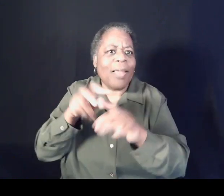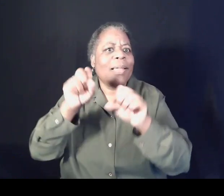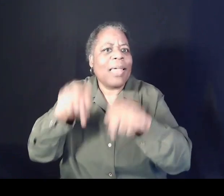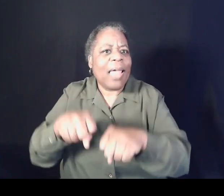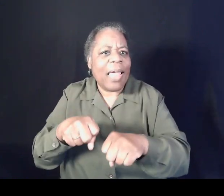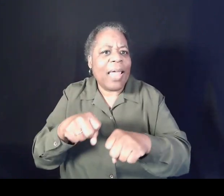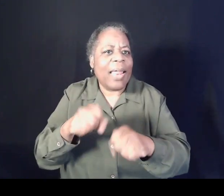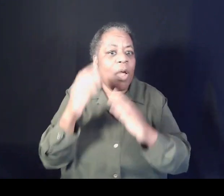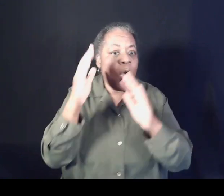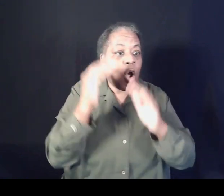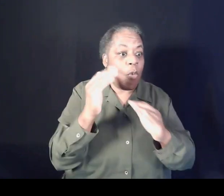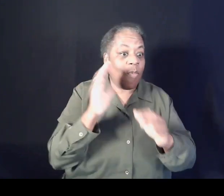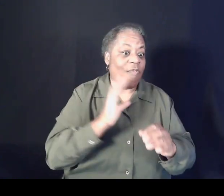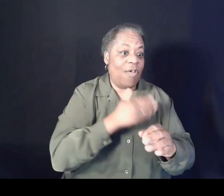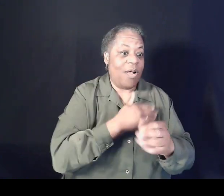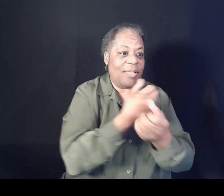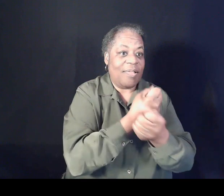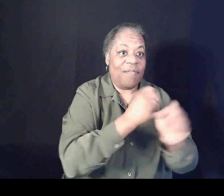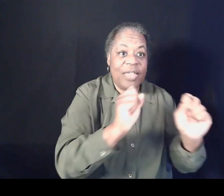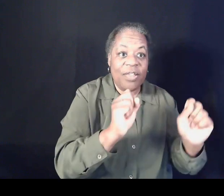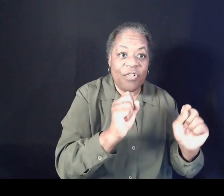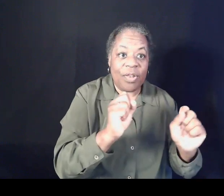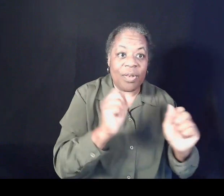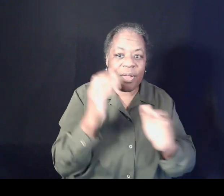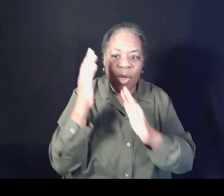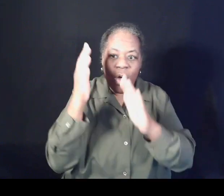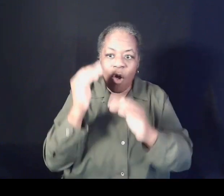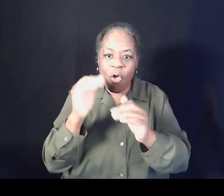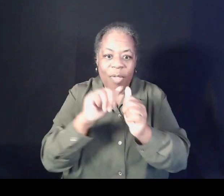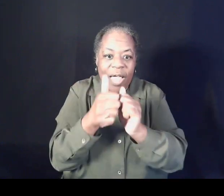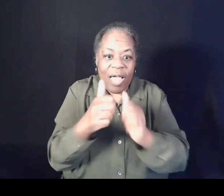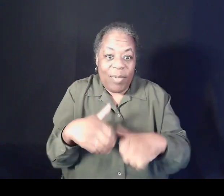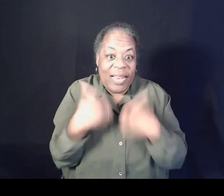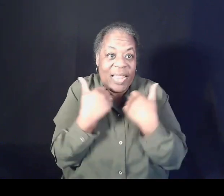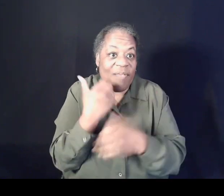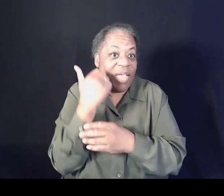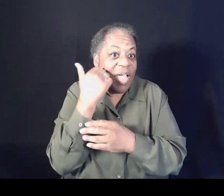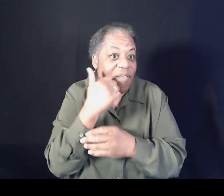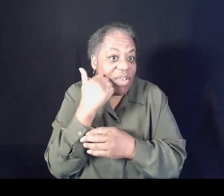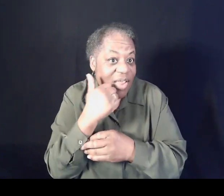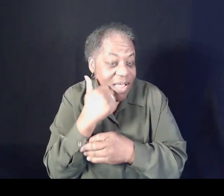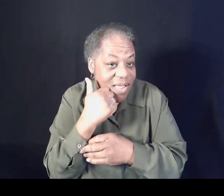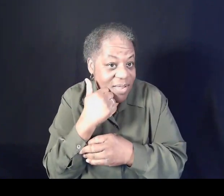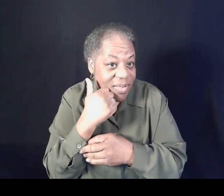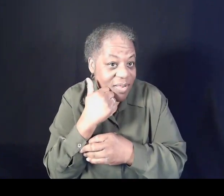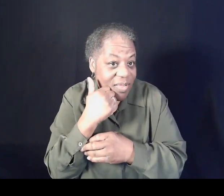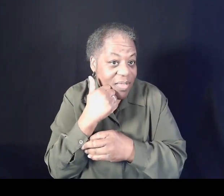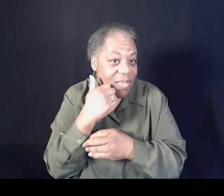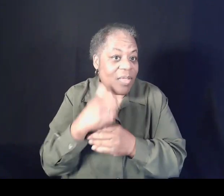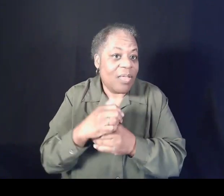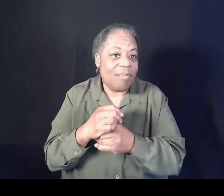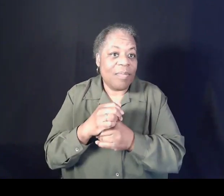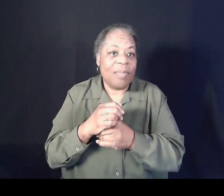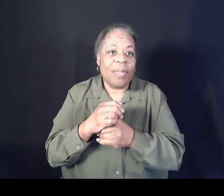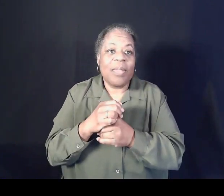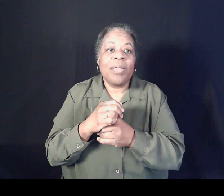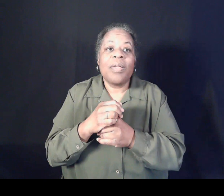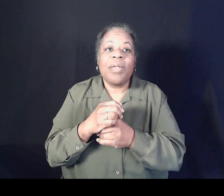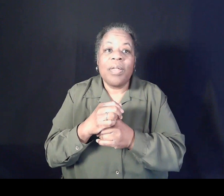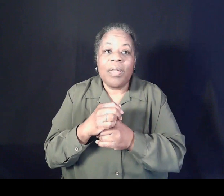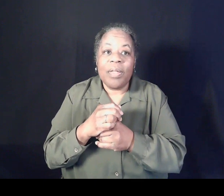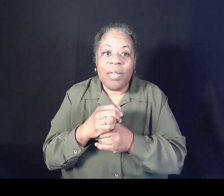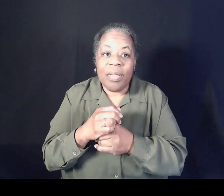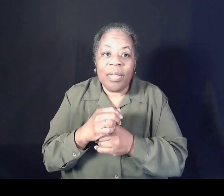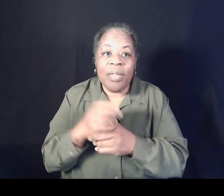hope for our salvation, the hope of how we live each day, which we'll come back to in a second. But I also believe there's an opportunity for us as a